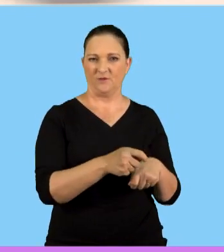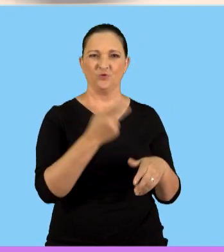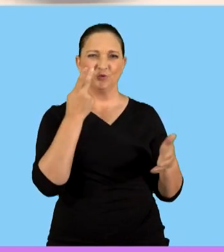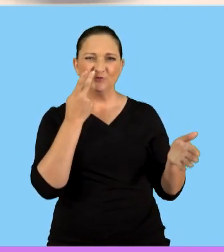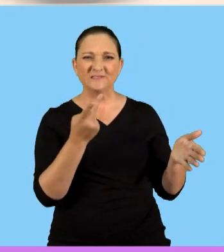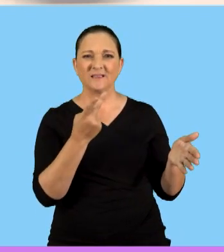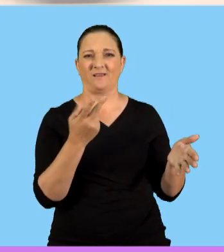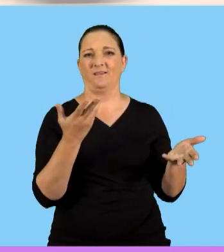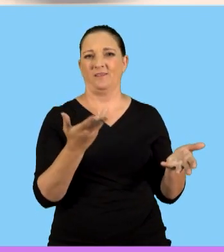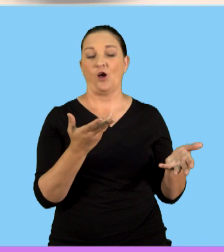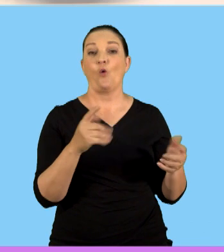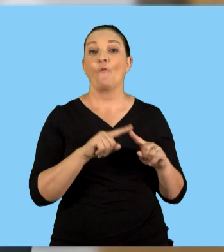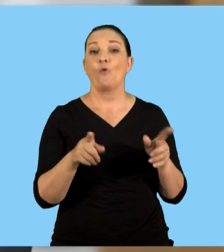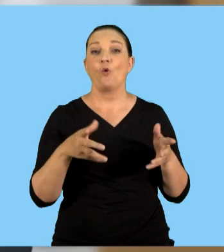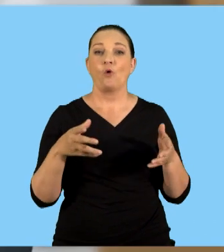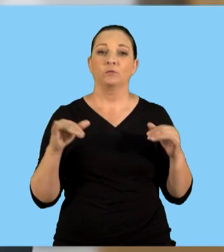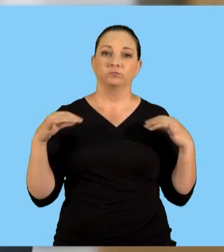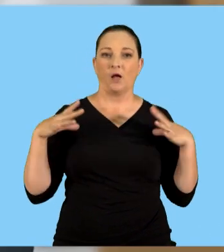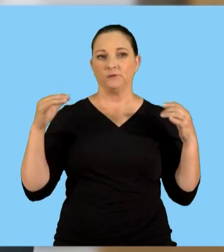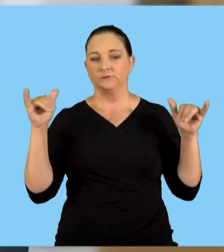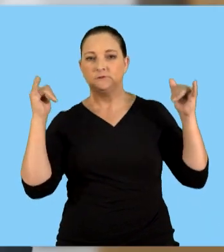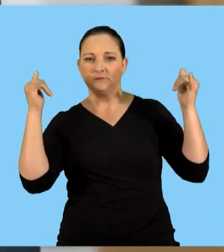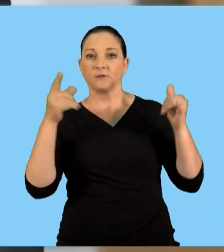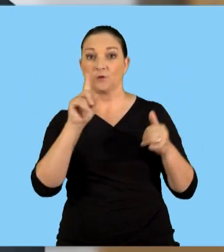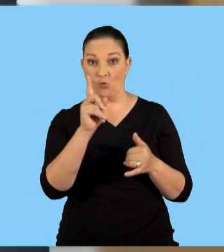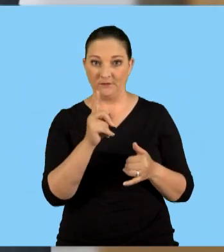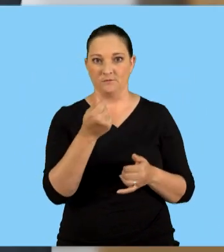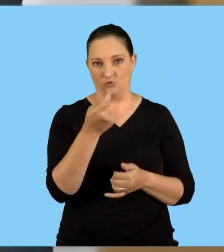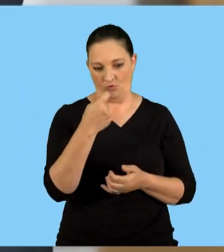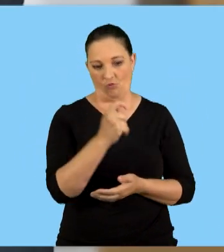what the total cost of your party was.